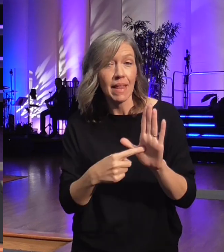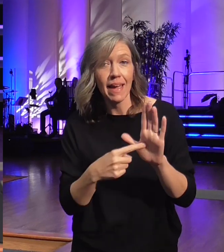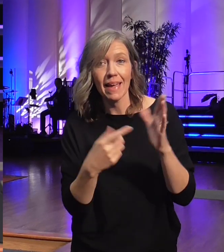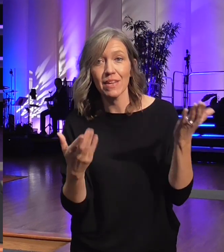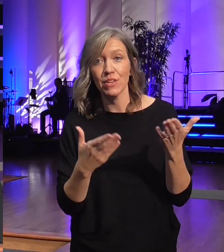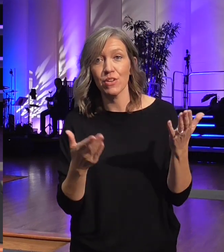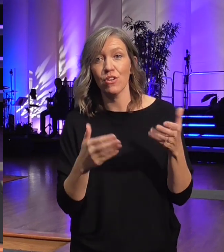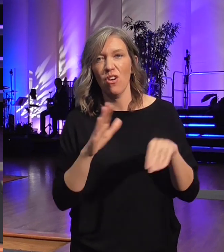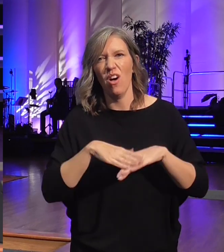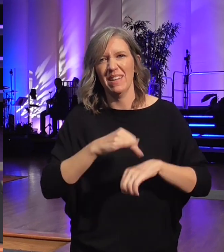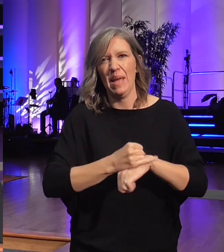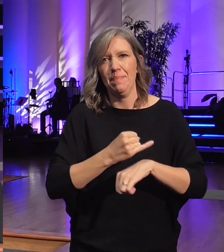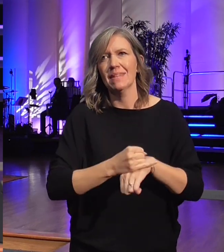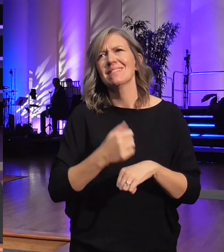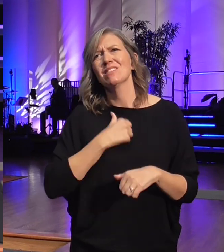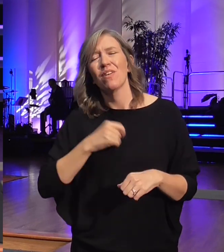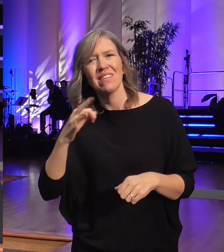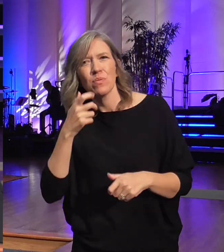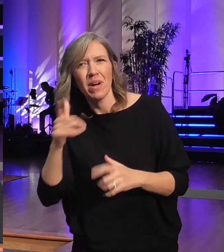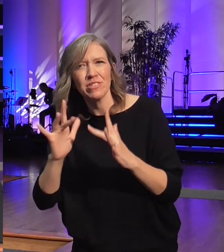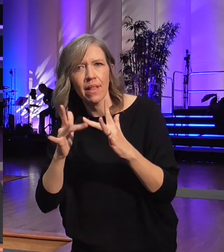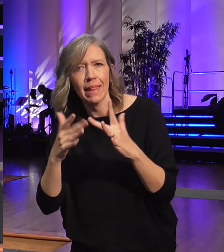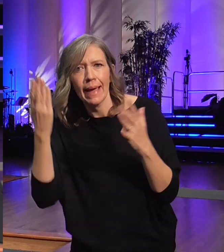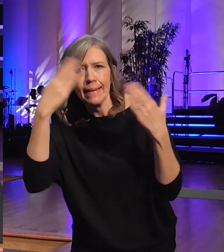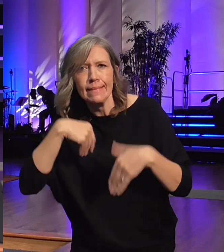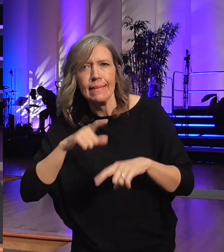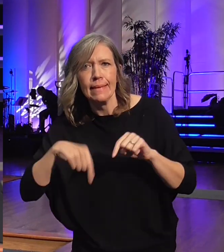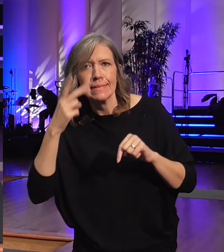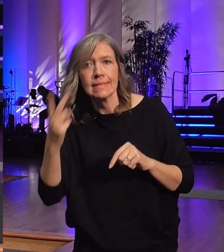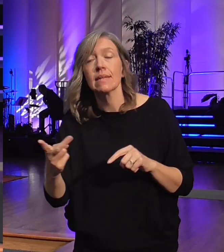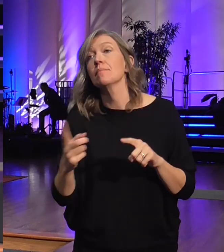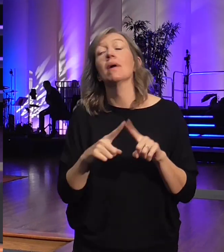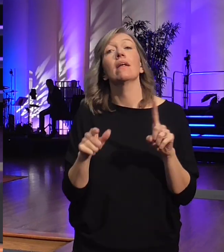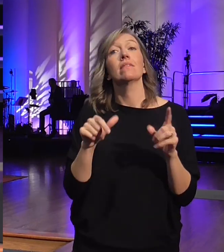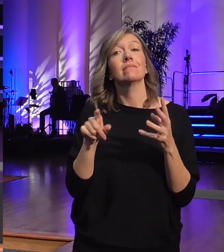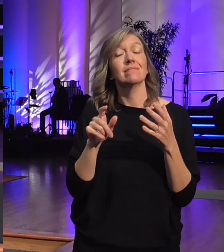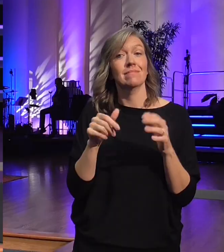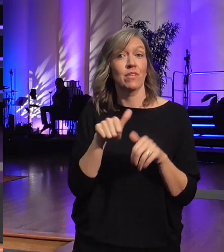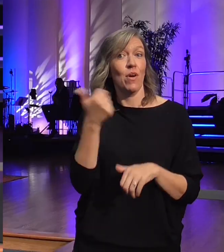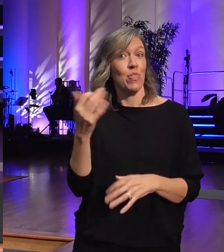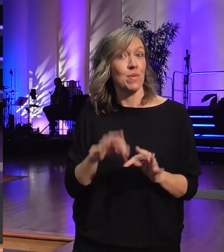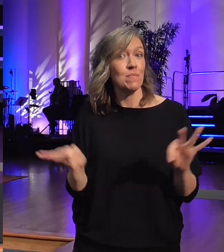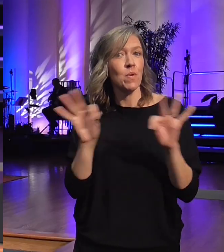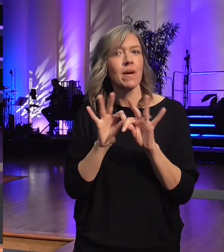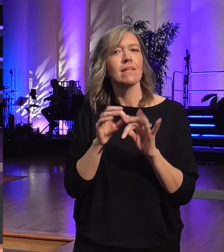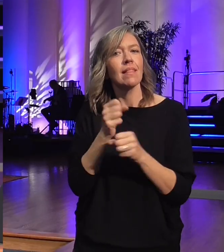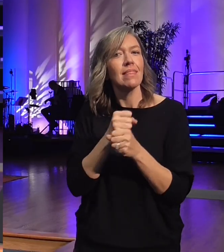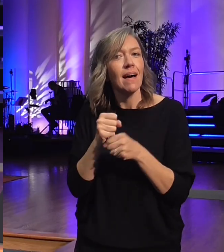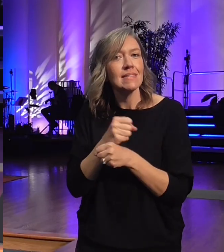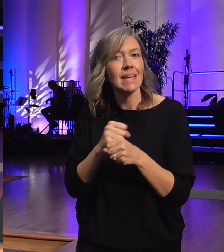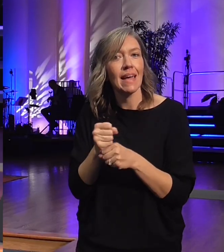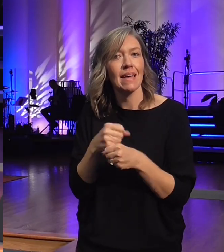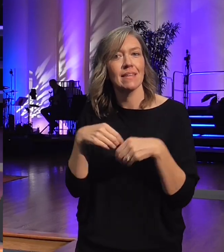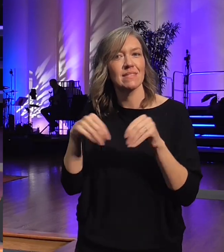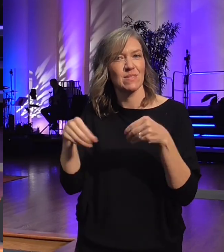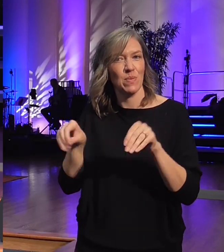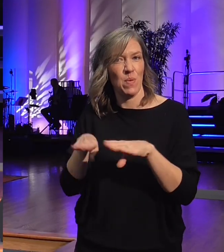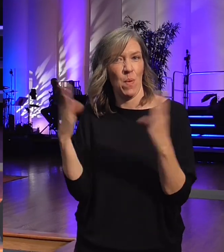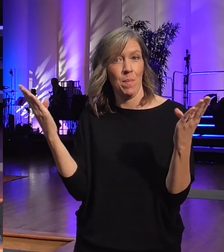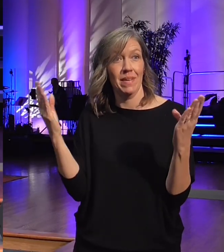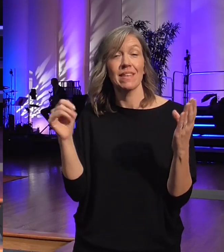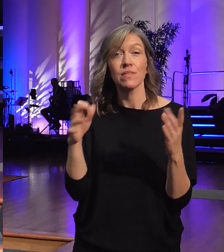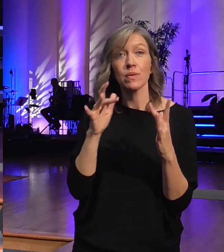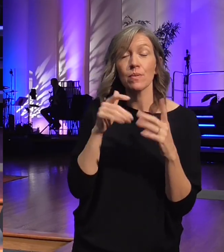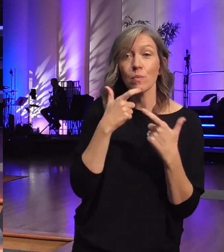out today. And most importantly, the latte card is open, which is so awesome. Online folks, we're sending you digital lattes as